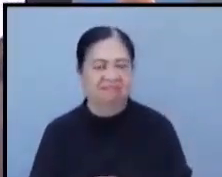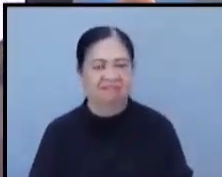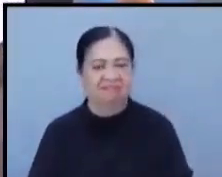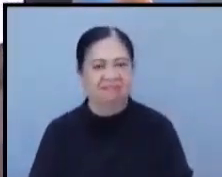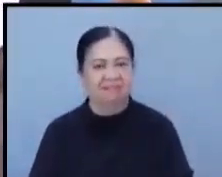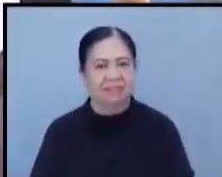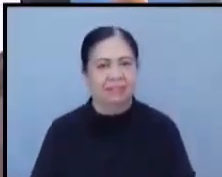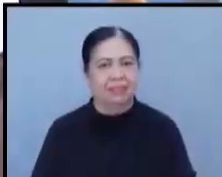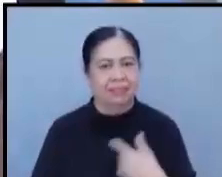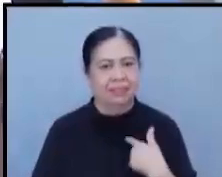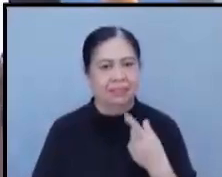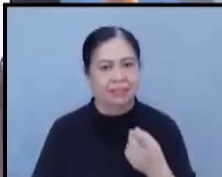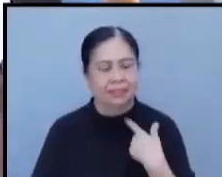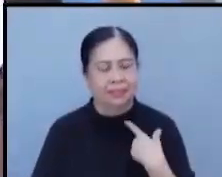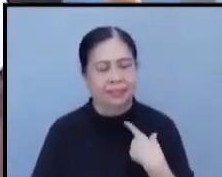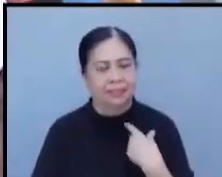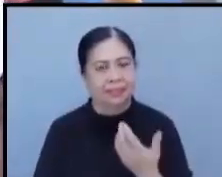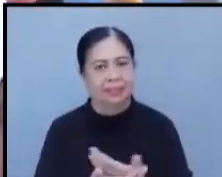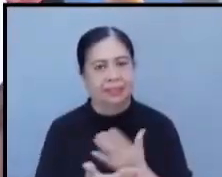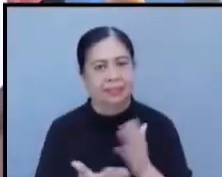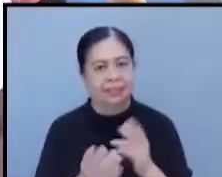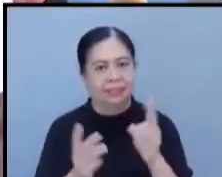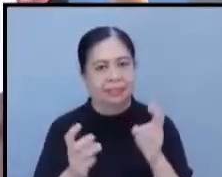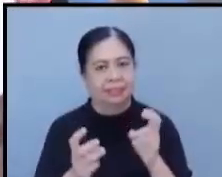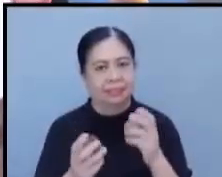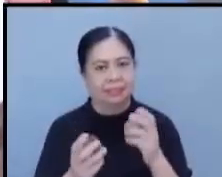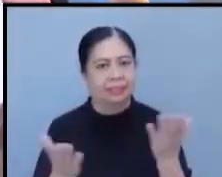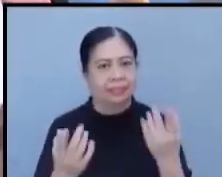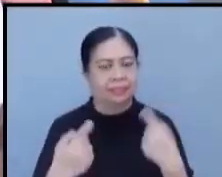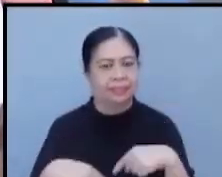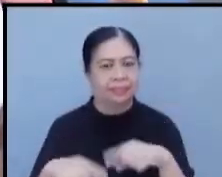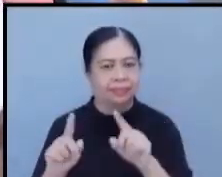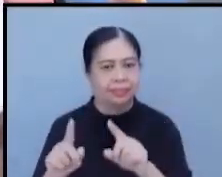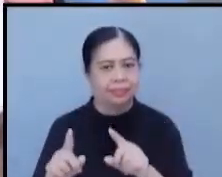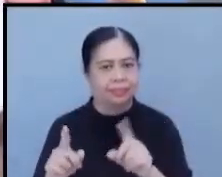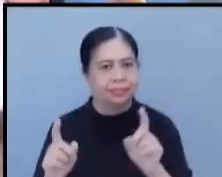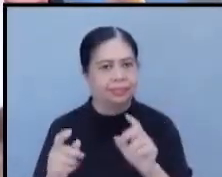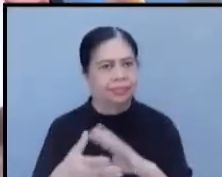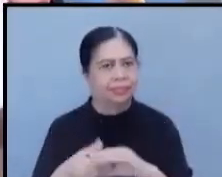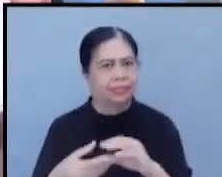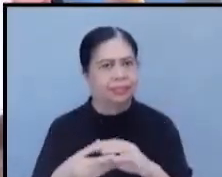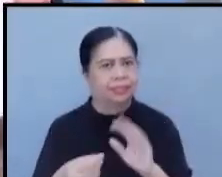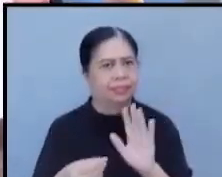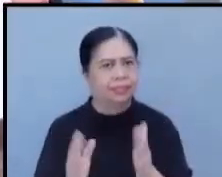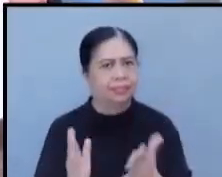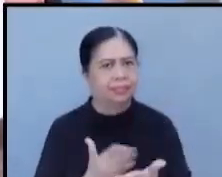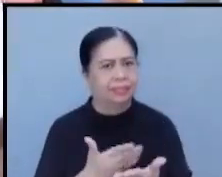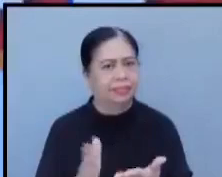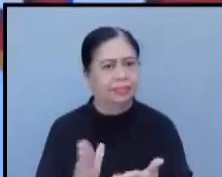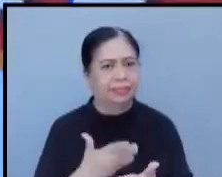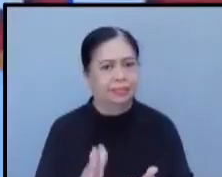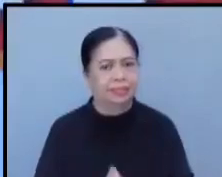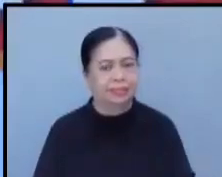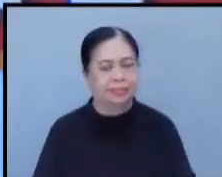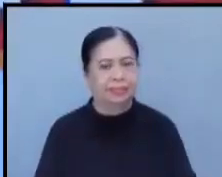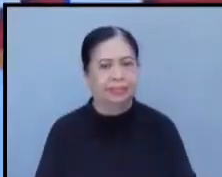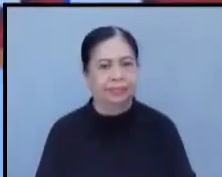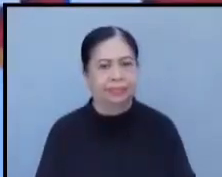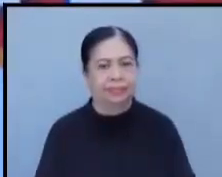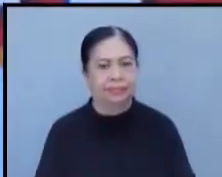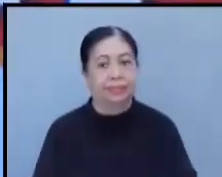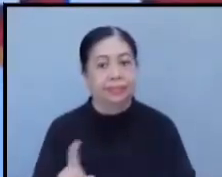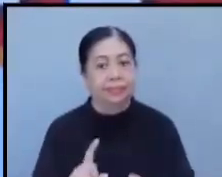you have your latest song which entitled Saan Patungo. Ano bang kwento behind this song? The story behind this song po